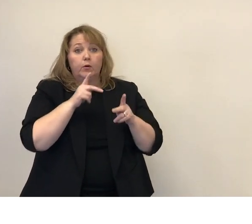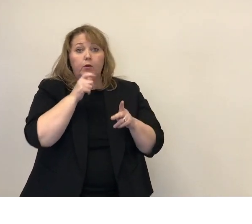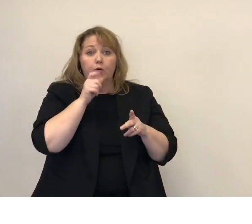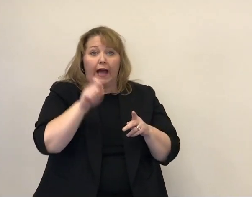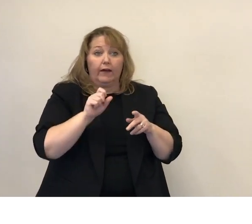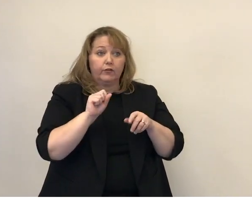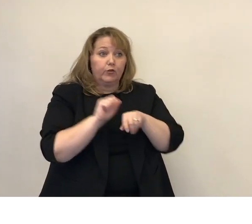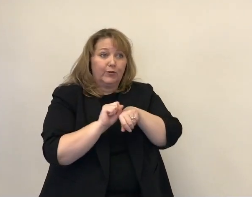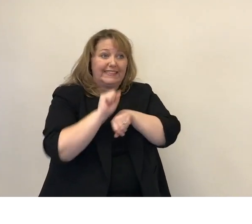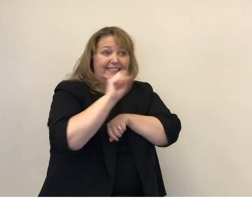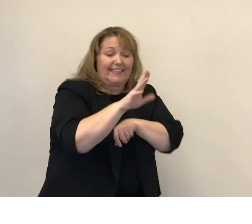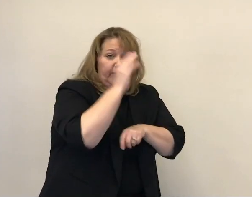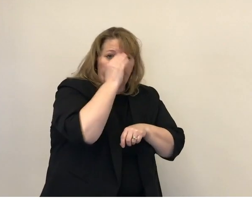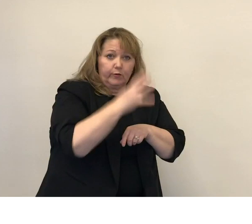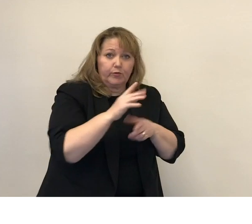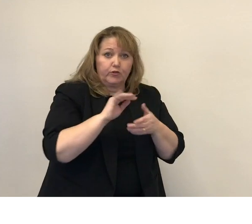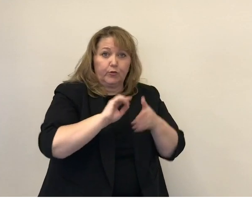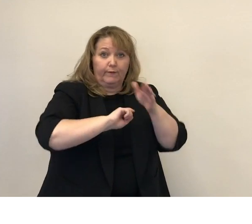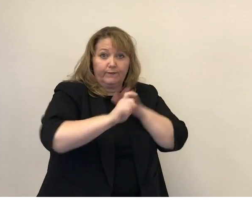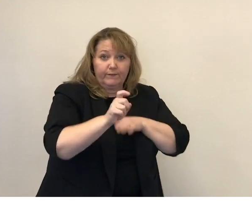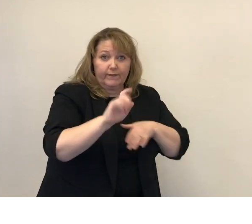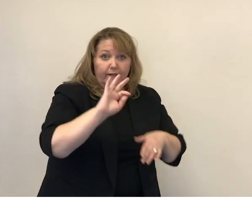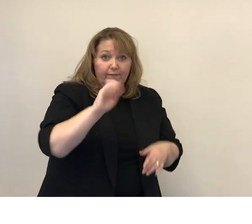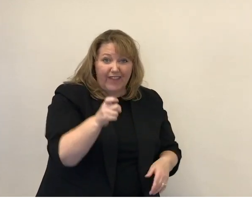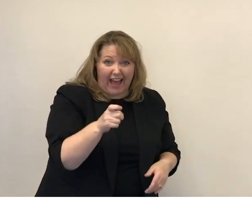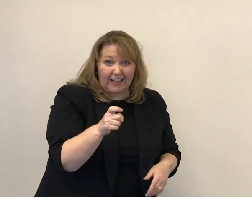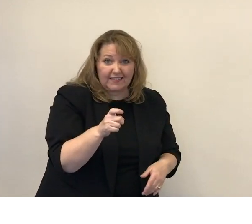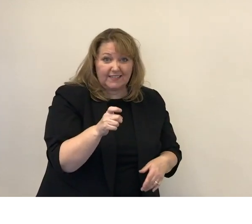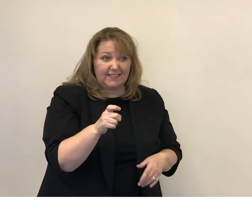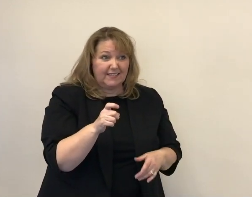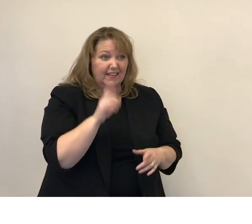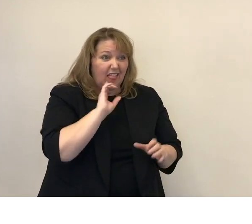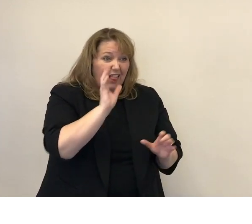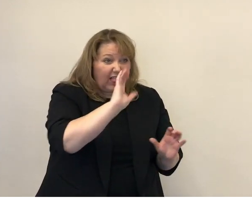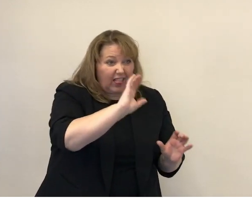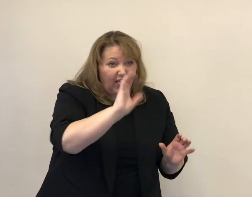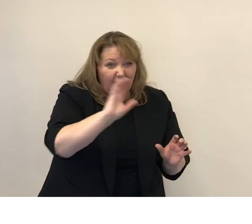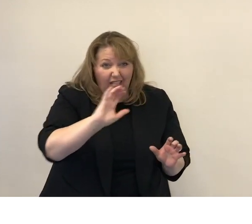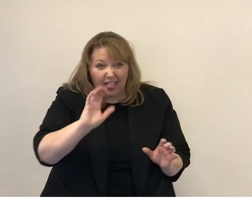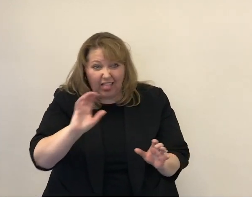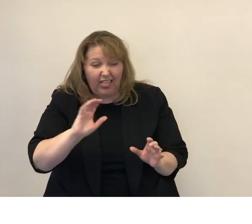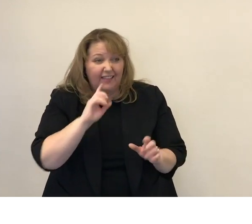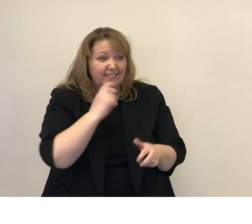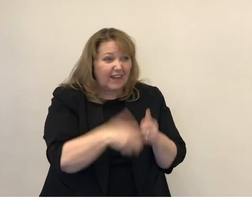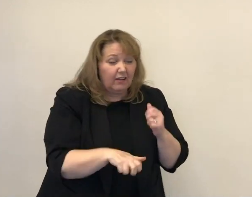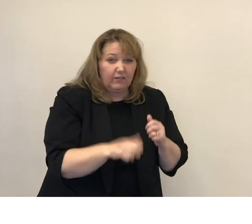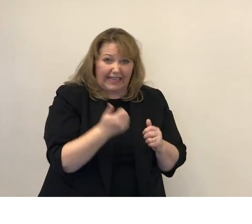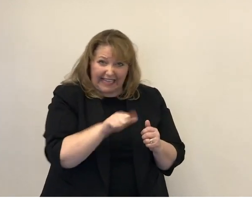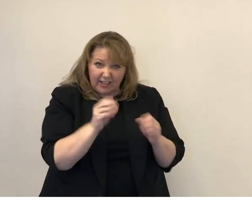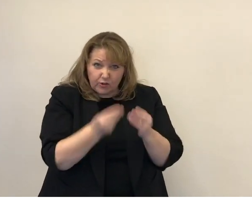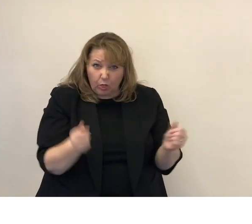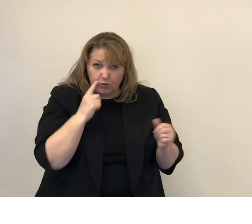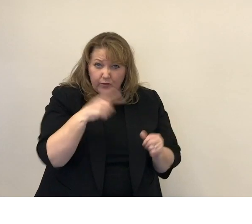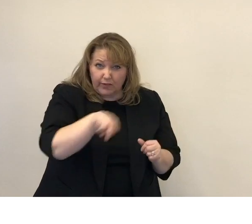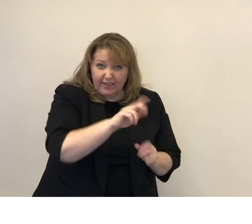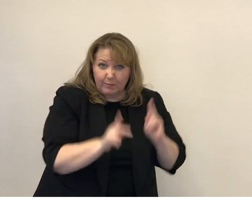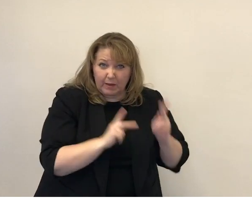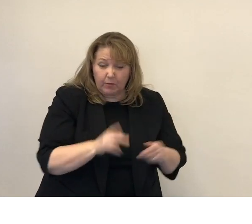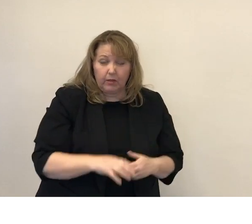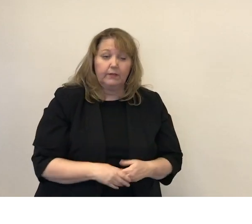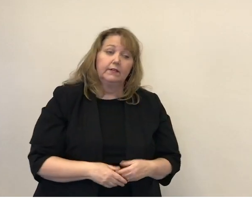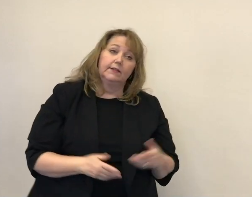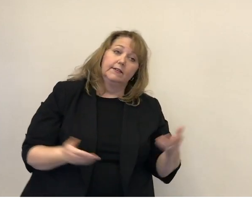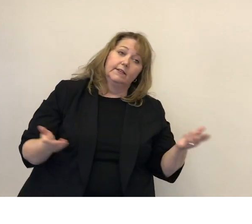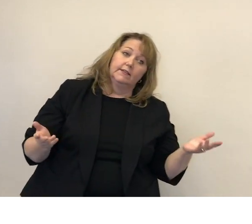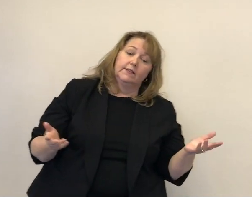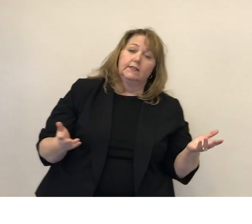into Dieter? Well, you probably don't know what a fax machine is. In my era, everybody had a fax machine. It's just the way it is.